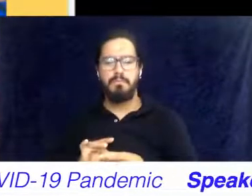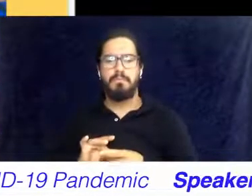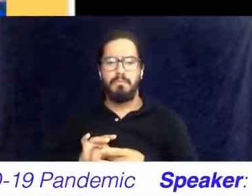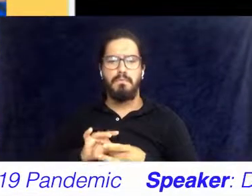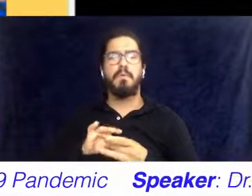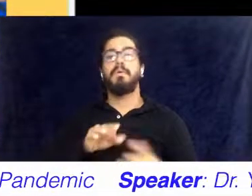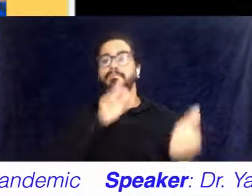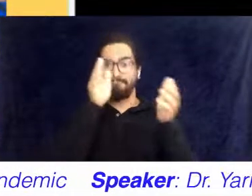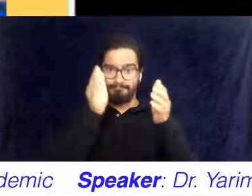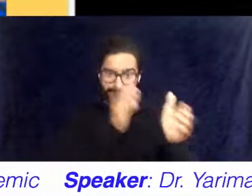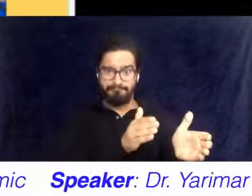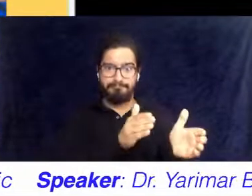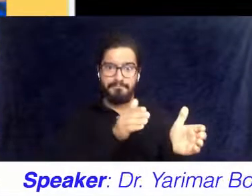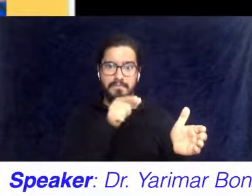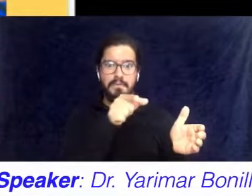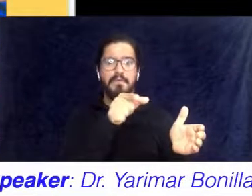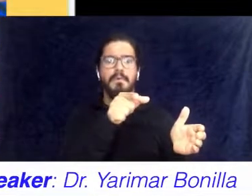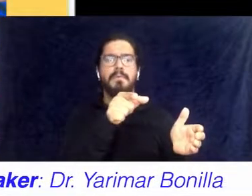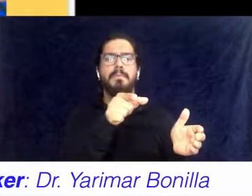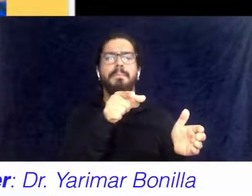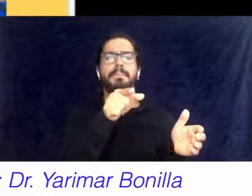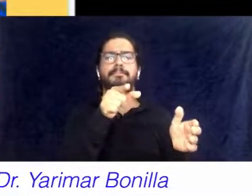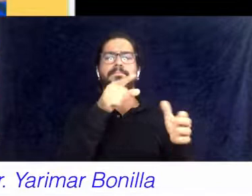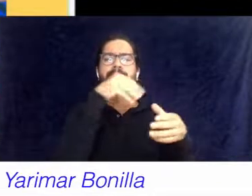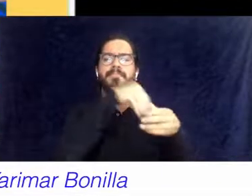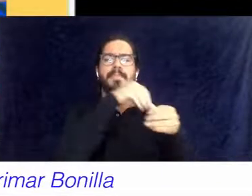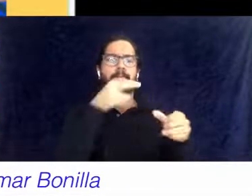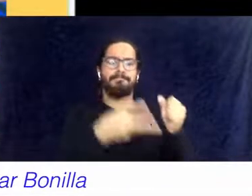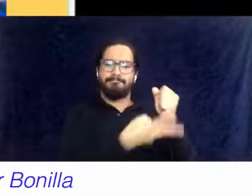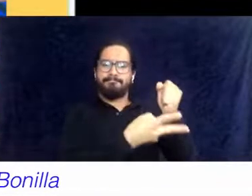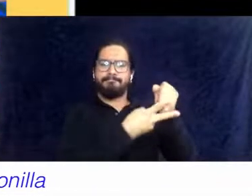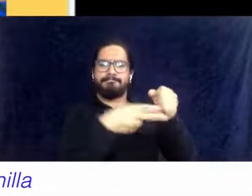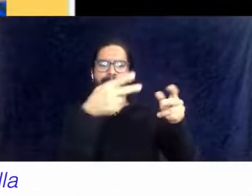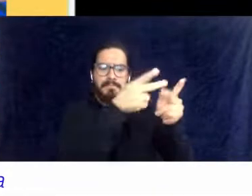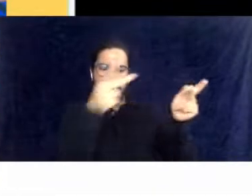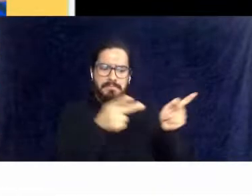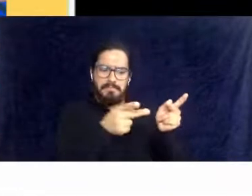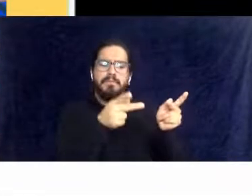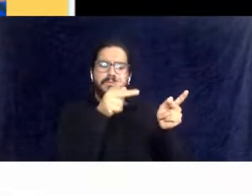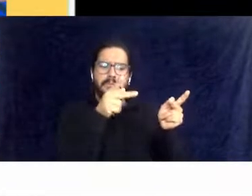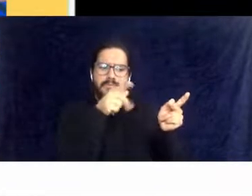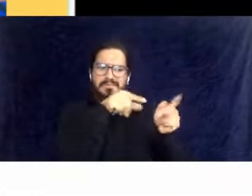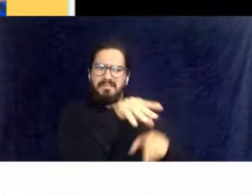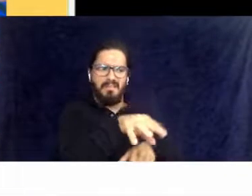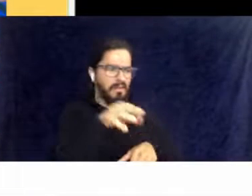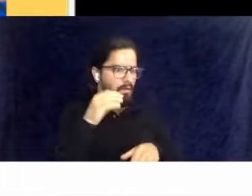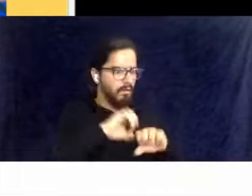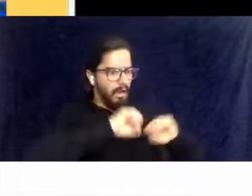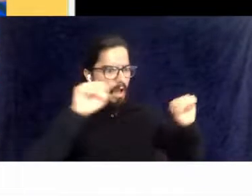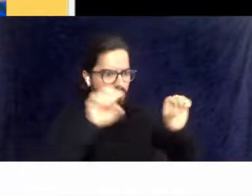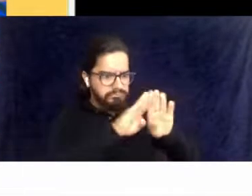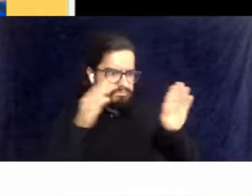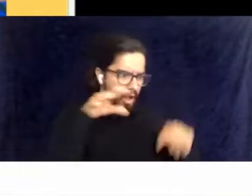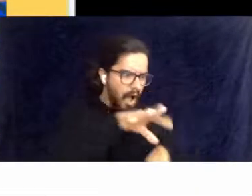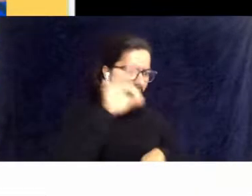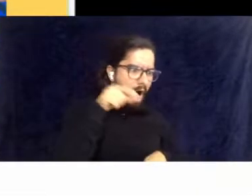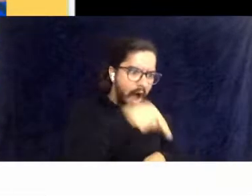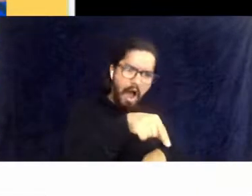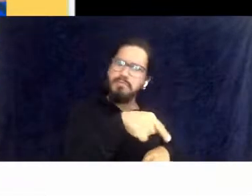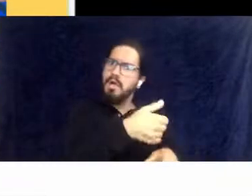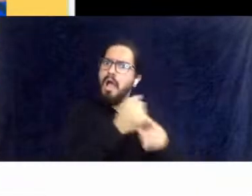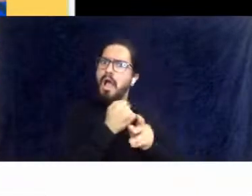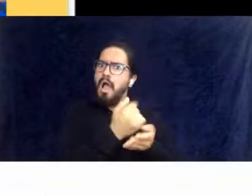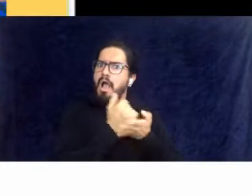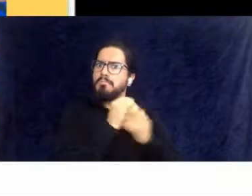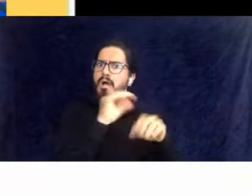supplies that were discovered that led people to feel that they were not being protected, in the wake of the earthquakes. And I think that it's really important